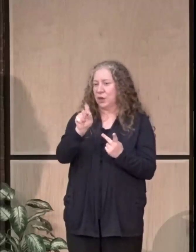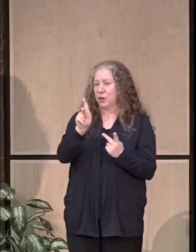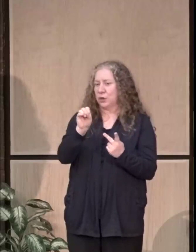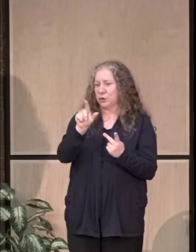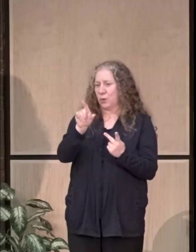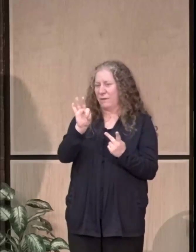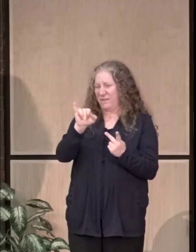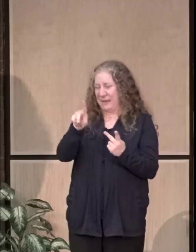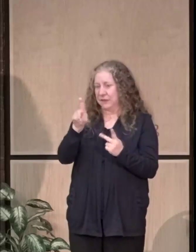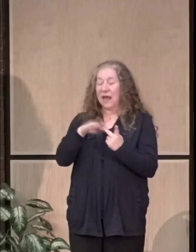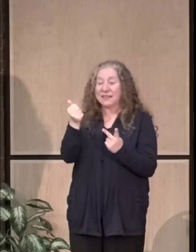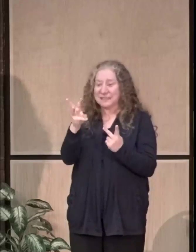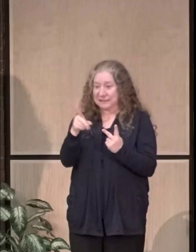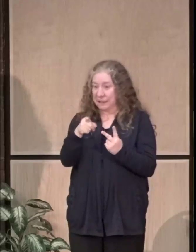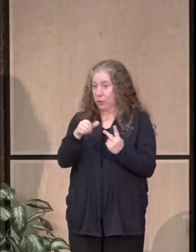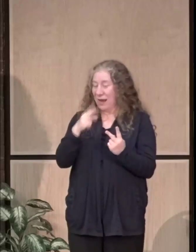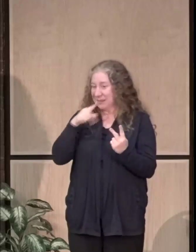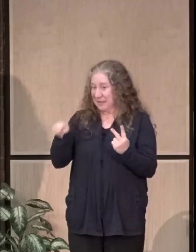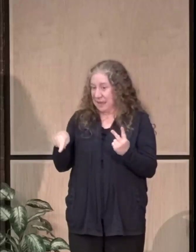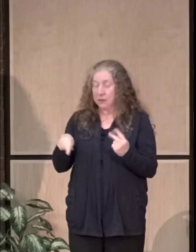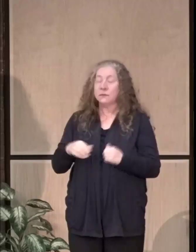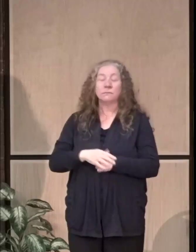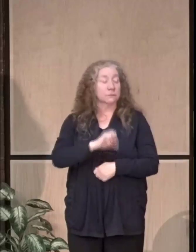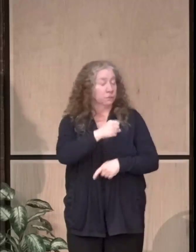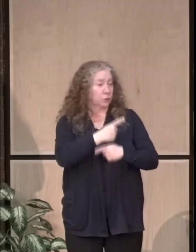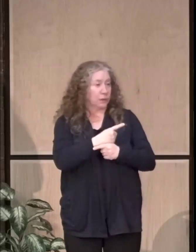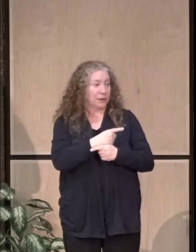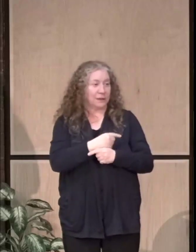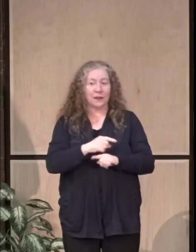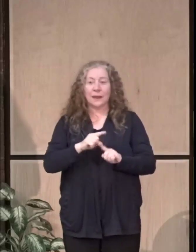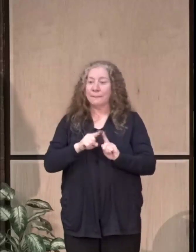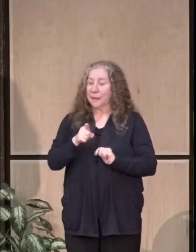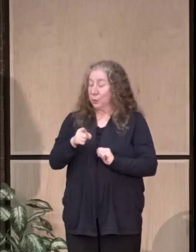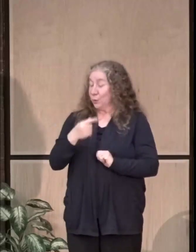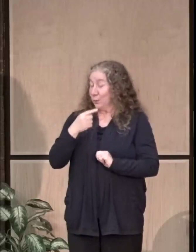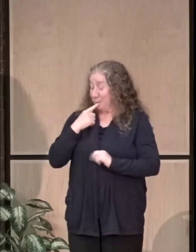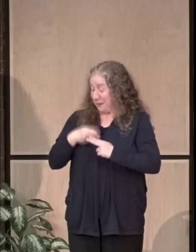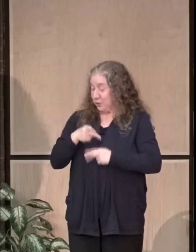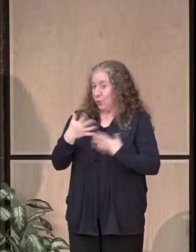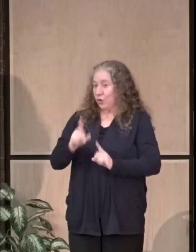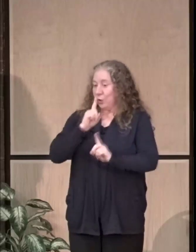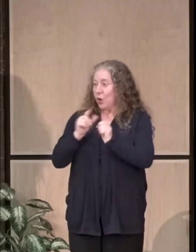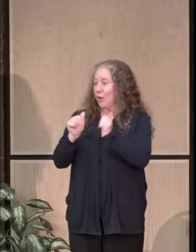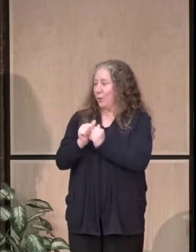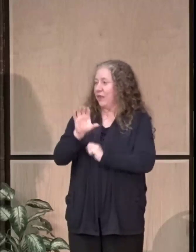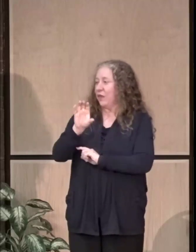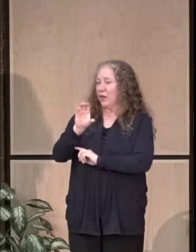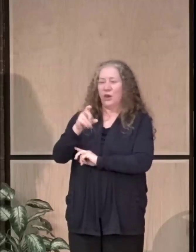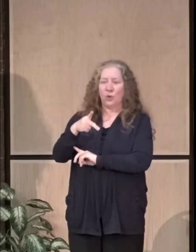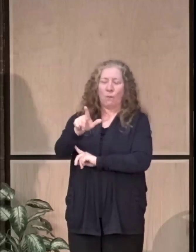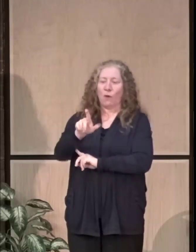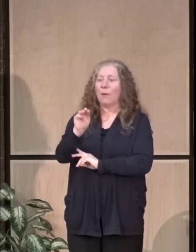on the 16th. Is that correct? That's correct. But I think you also testified that you had spoken to Corporal Moat prior to